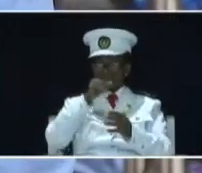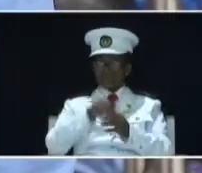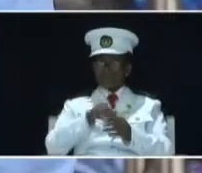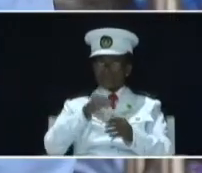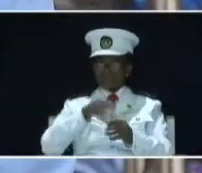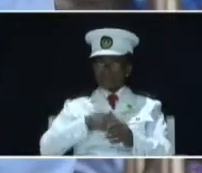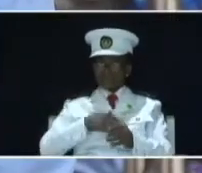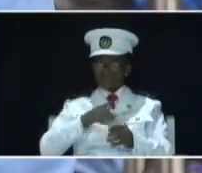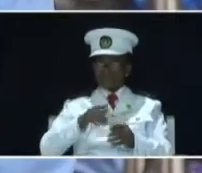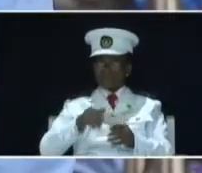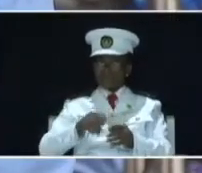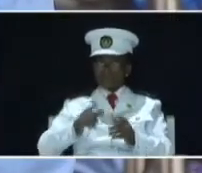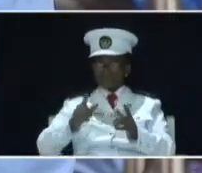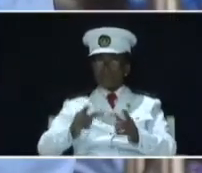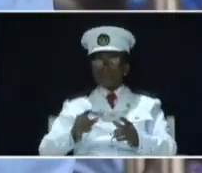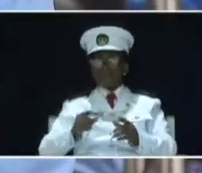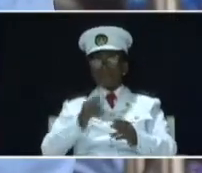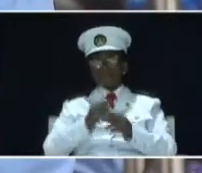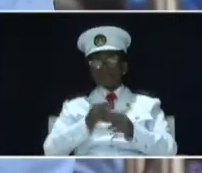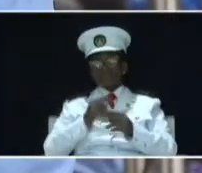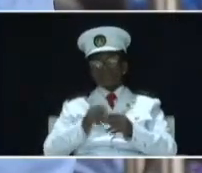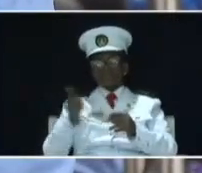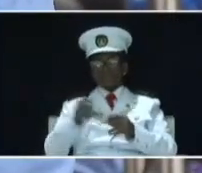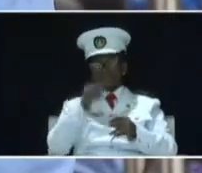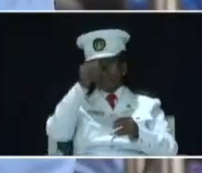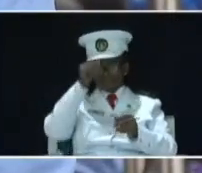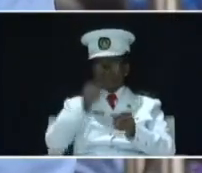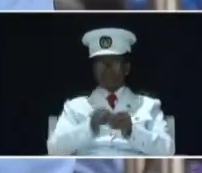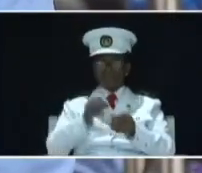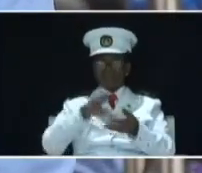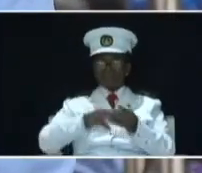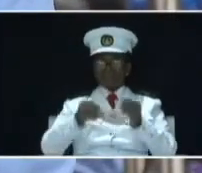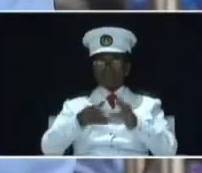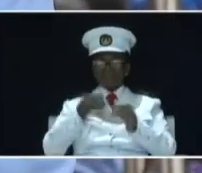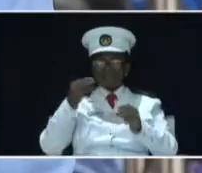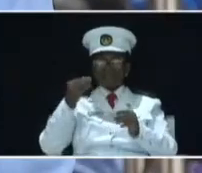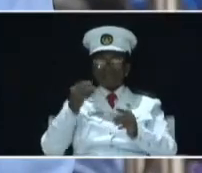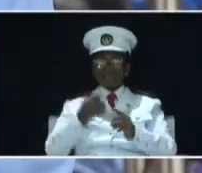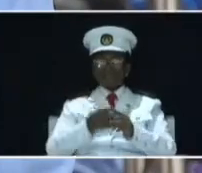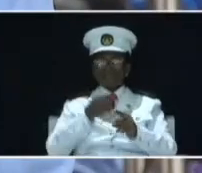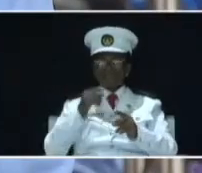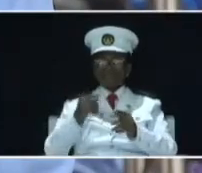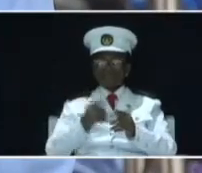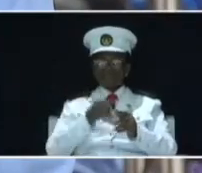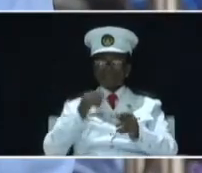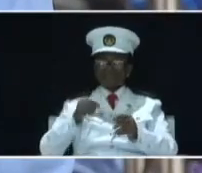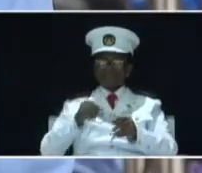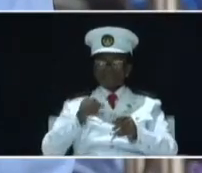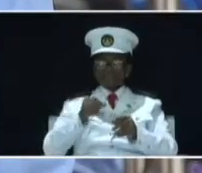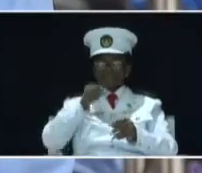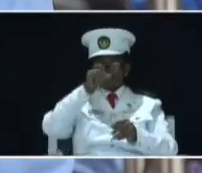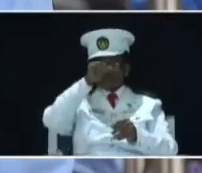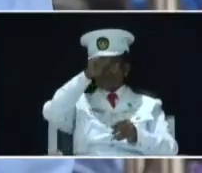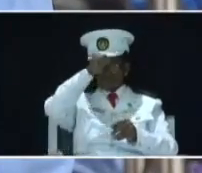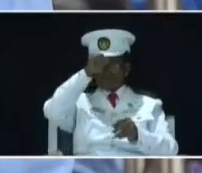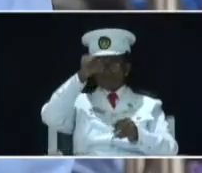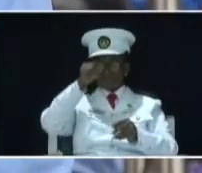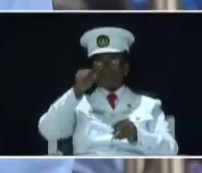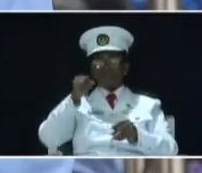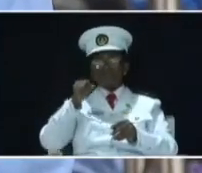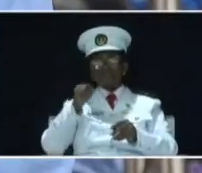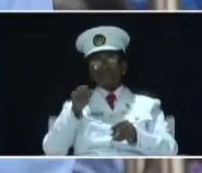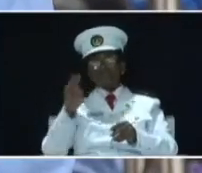You remember the story in 1 Samuel chapter 17, from verse 42 to 51. 1 Samuel 17, 42